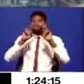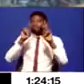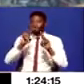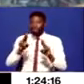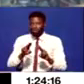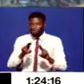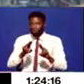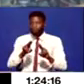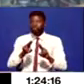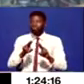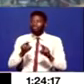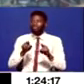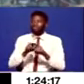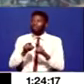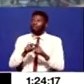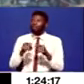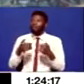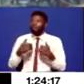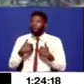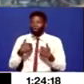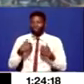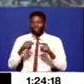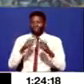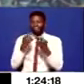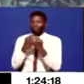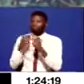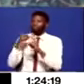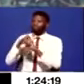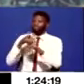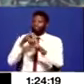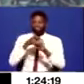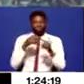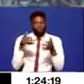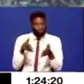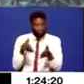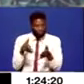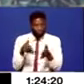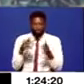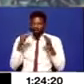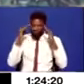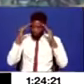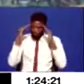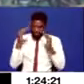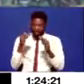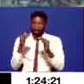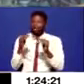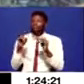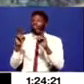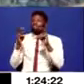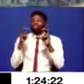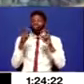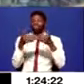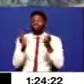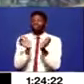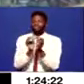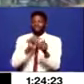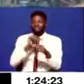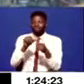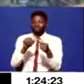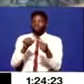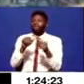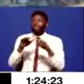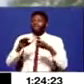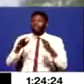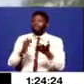had a team of advocates today that have been handling and listening to issues of the community on issues of land right and